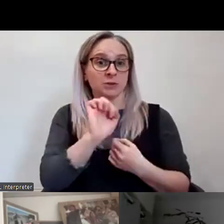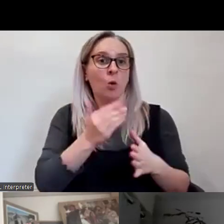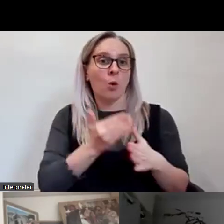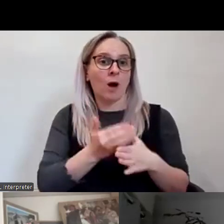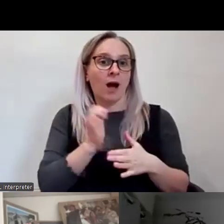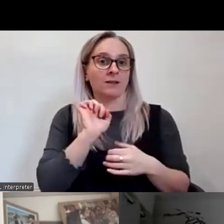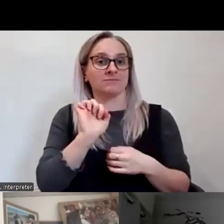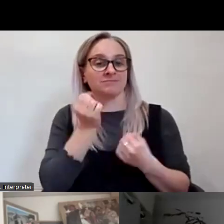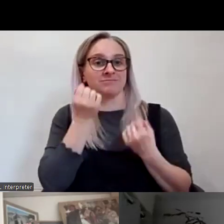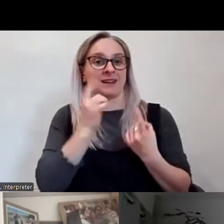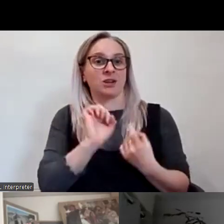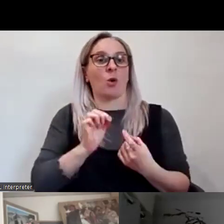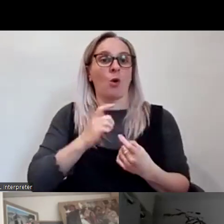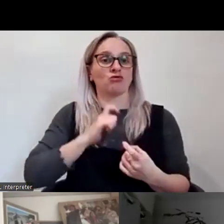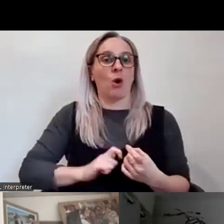well.